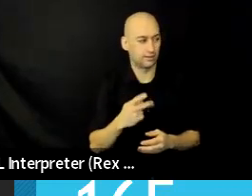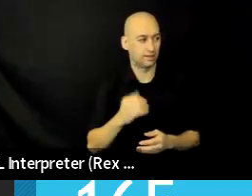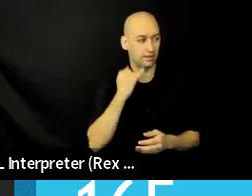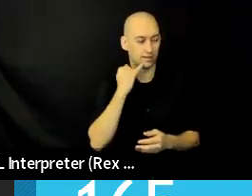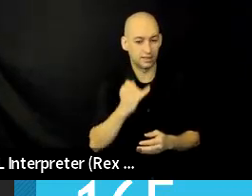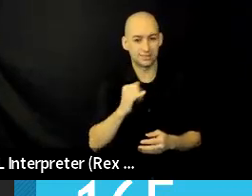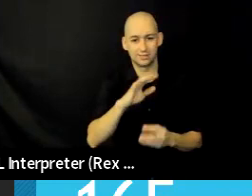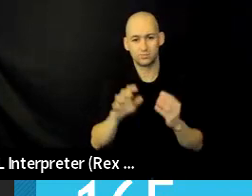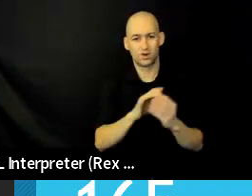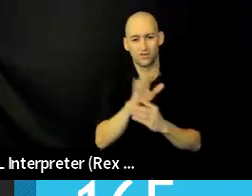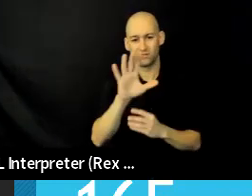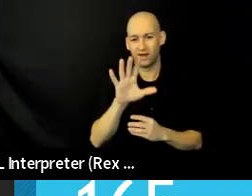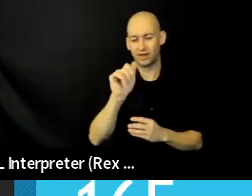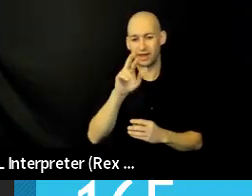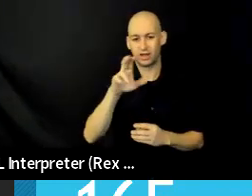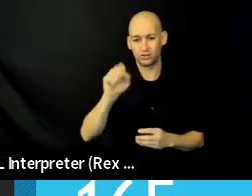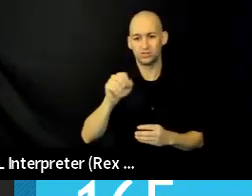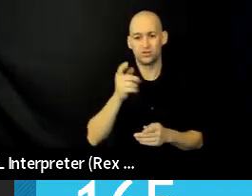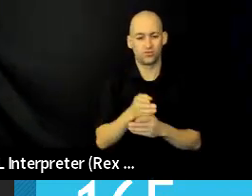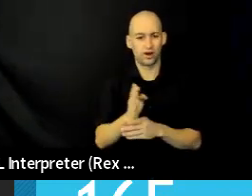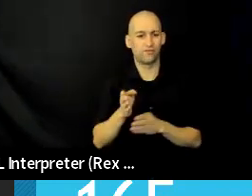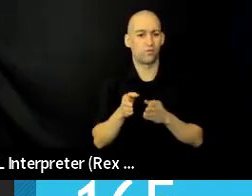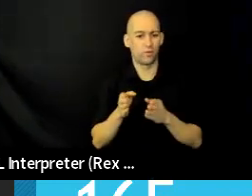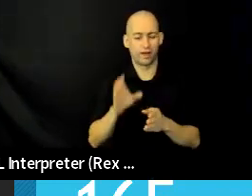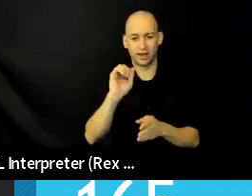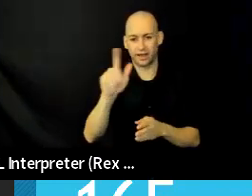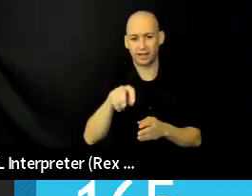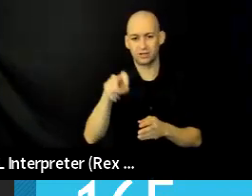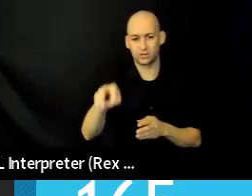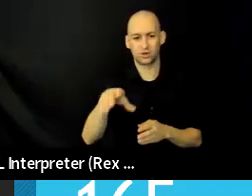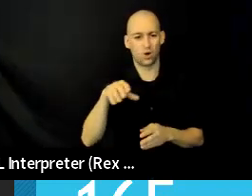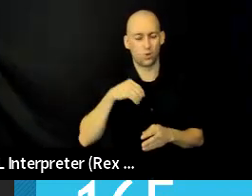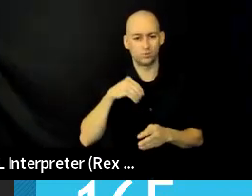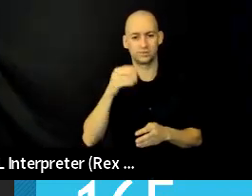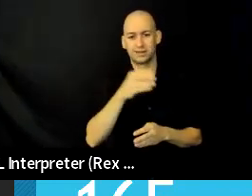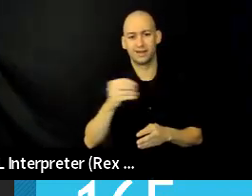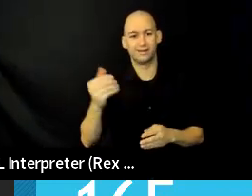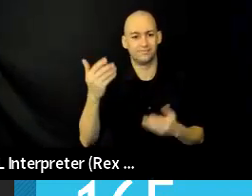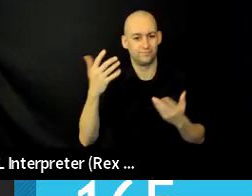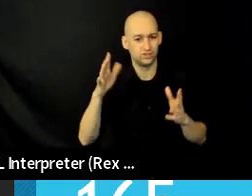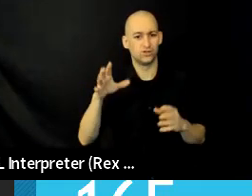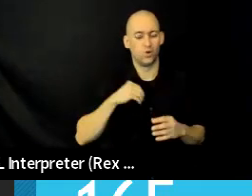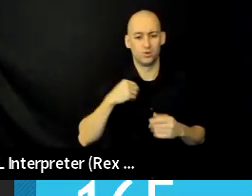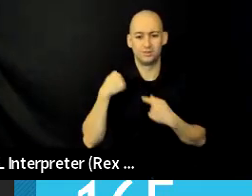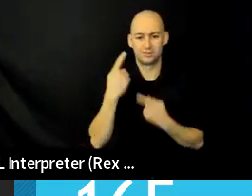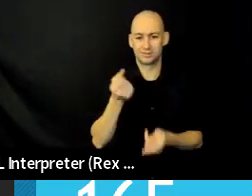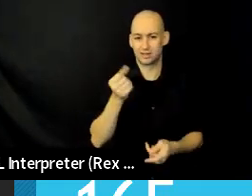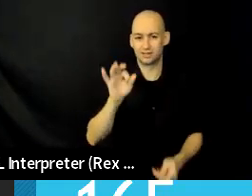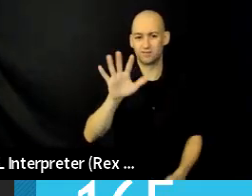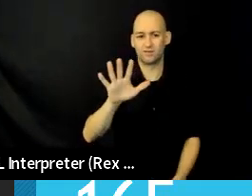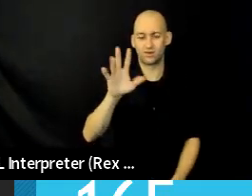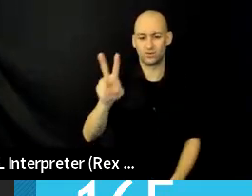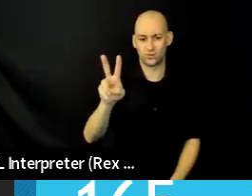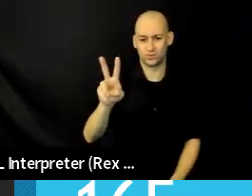about 5 acres of right-of-way that Caltrans owns and has owned since 1952.